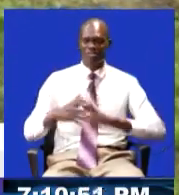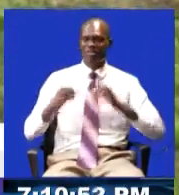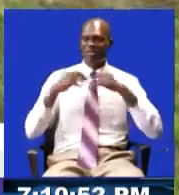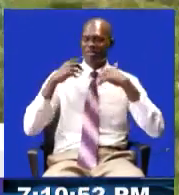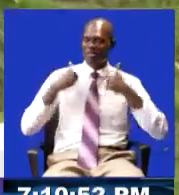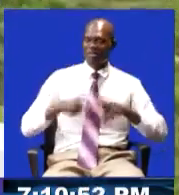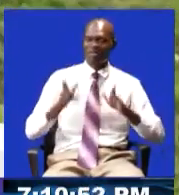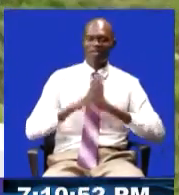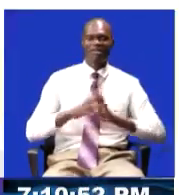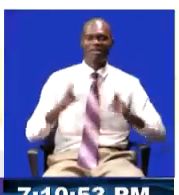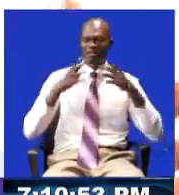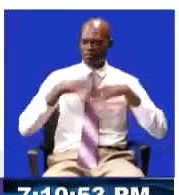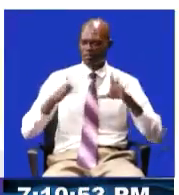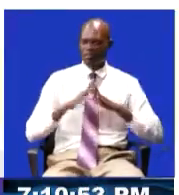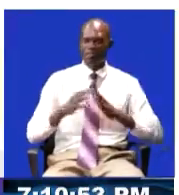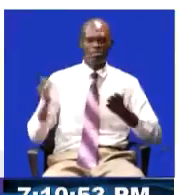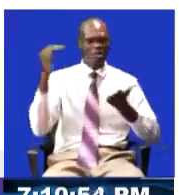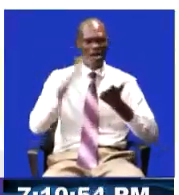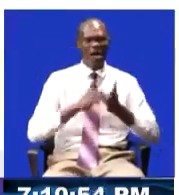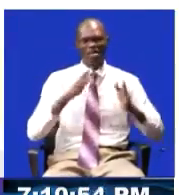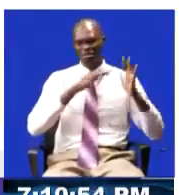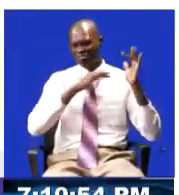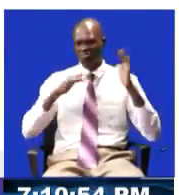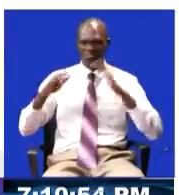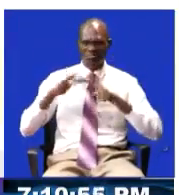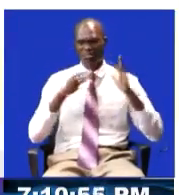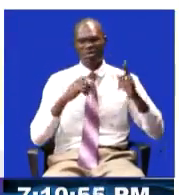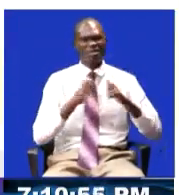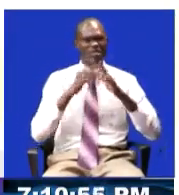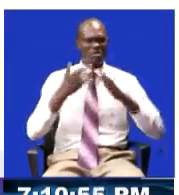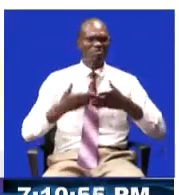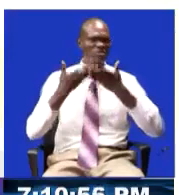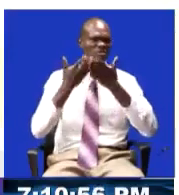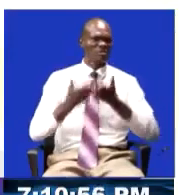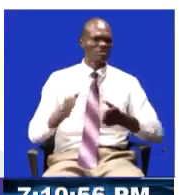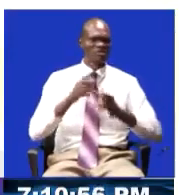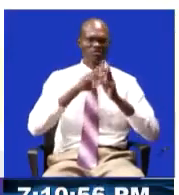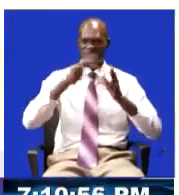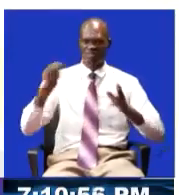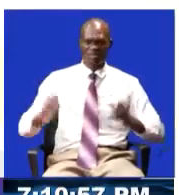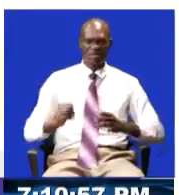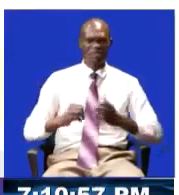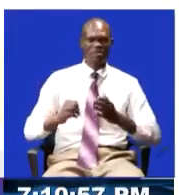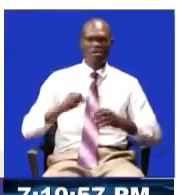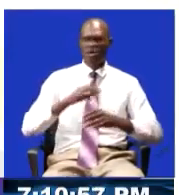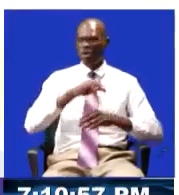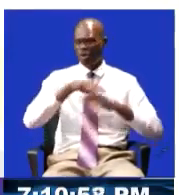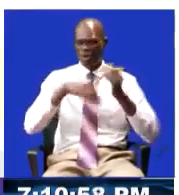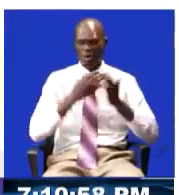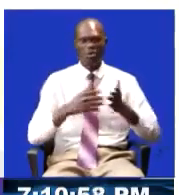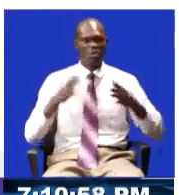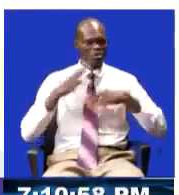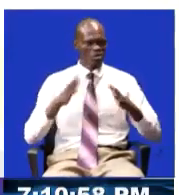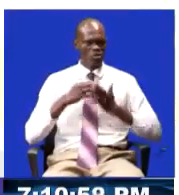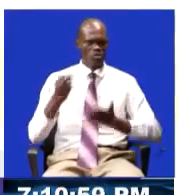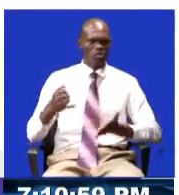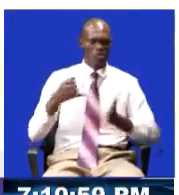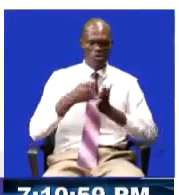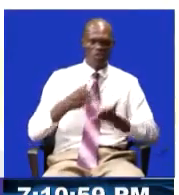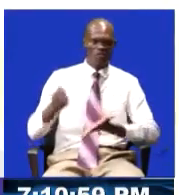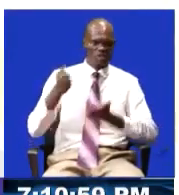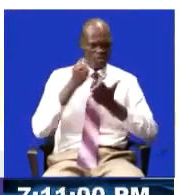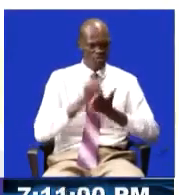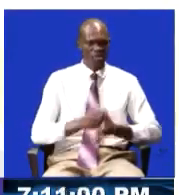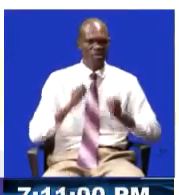to wabro hogi magidwaro na to wamiyo mantiere to jok moko be wamiyo warwako ji te. Nikech kwa donje koko go duto